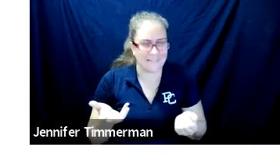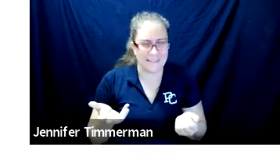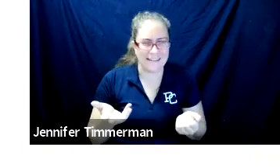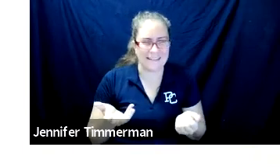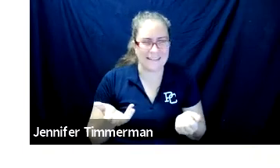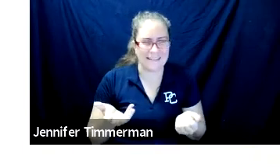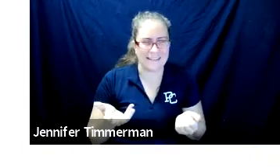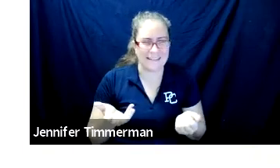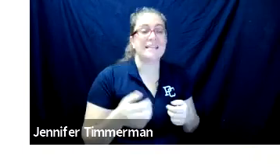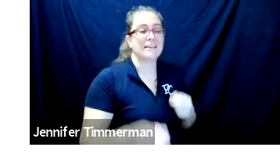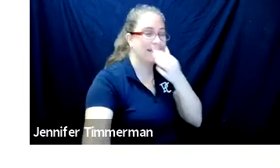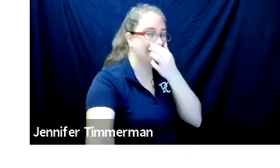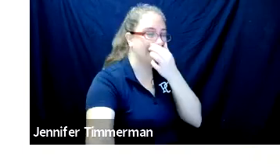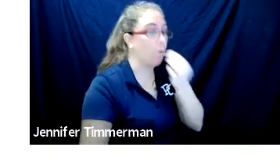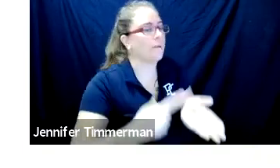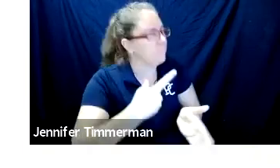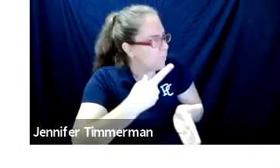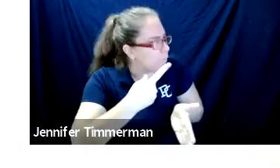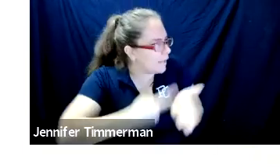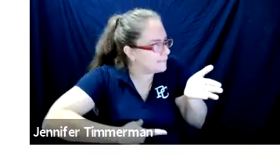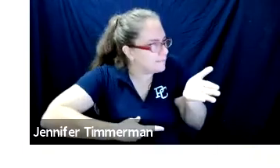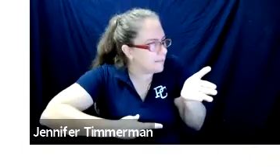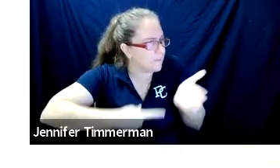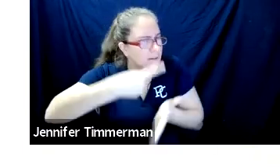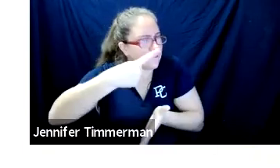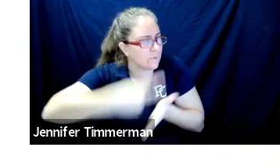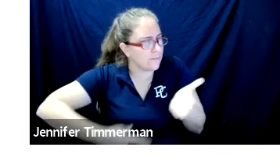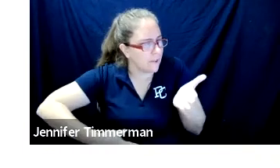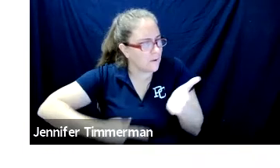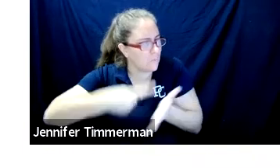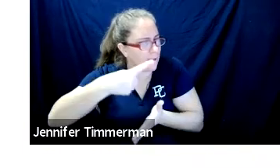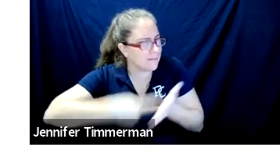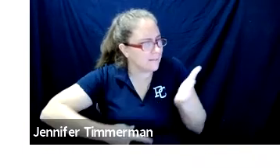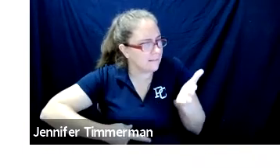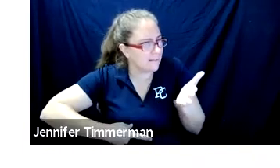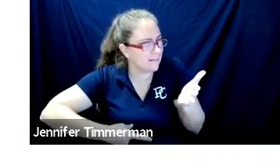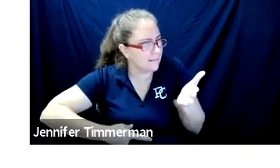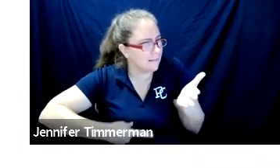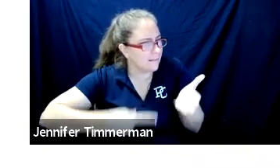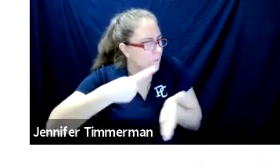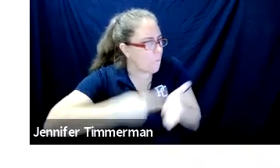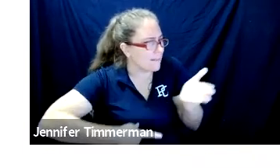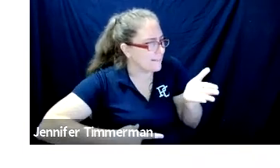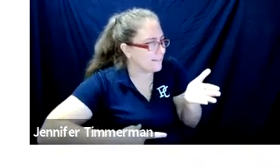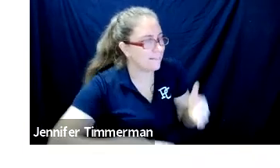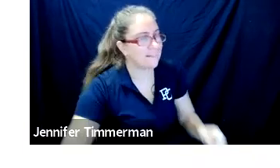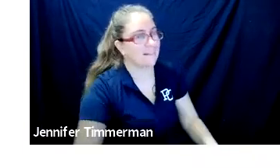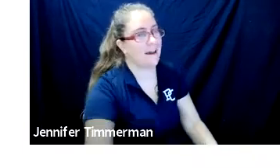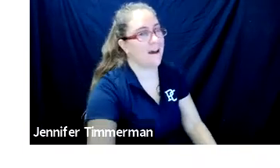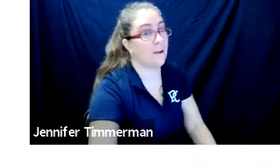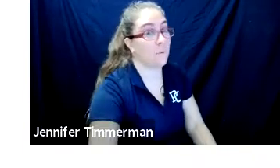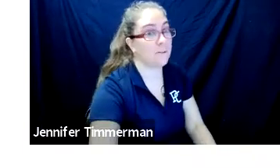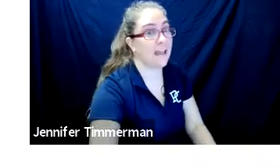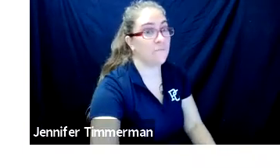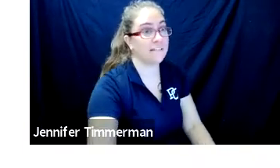Good job, Dennis. Good. Or what? Either one is totally fine. What? What?